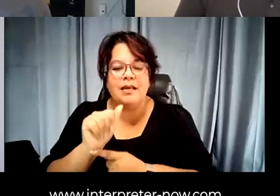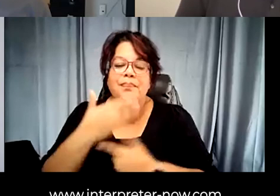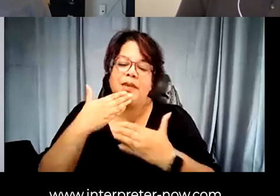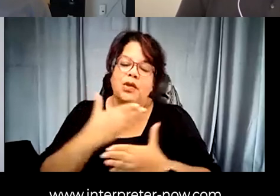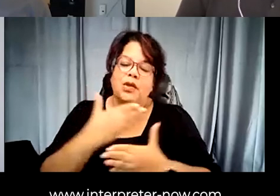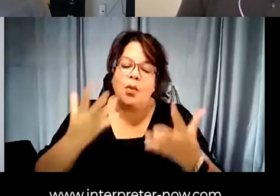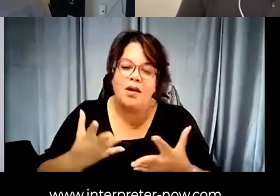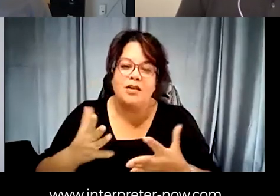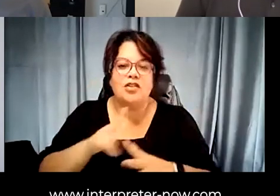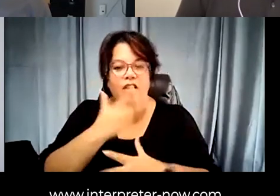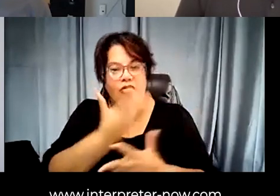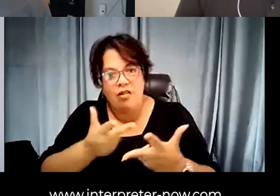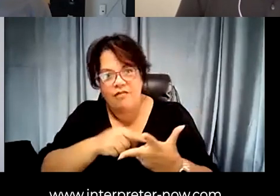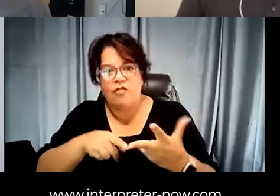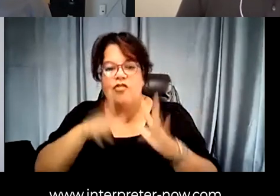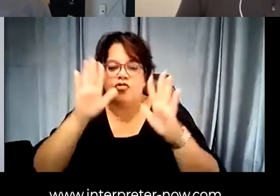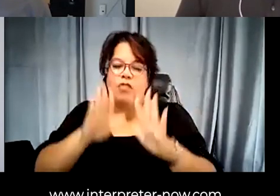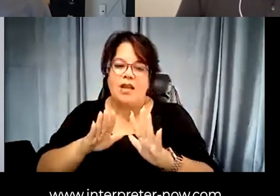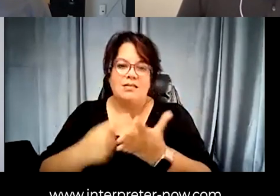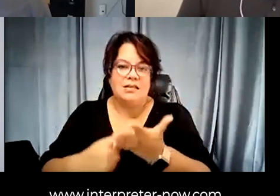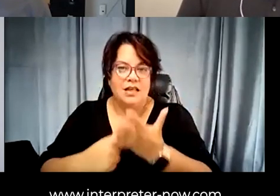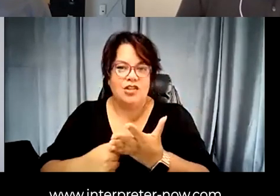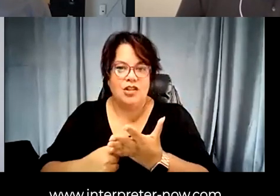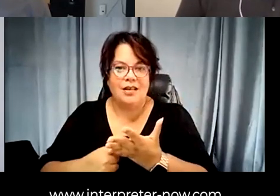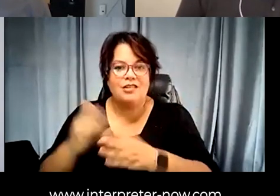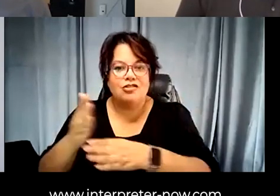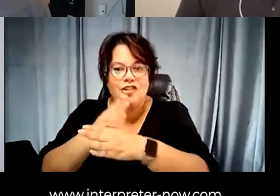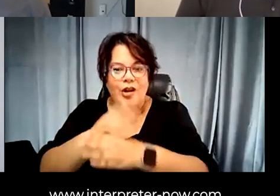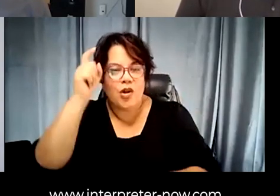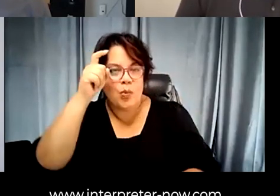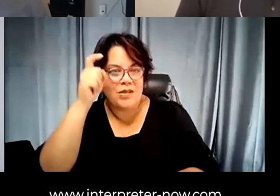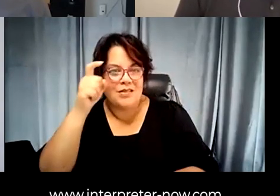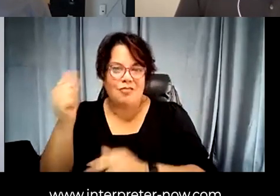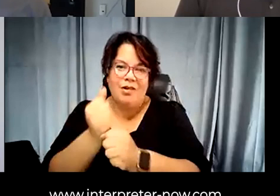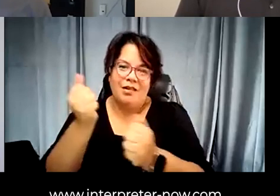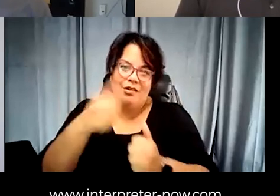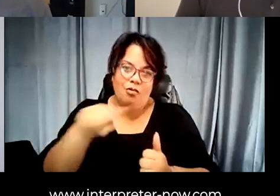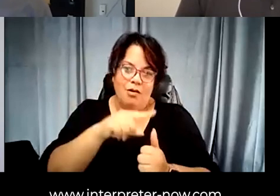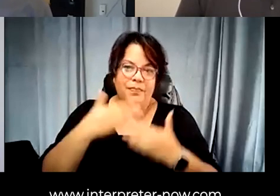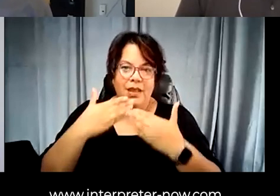great discussion and sharing the wisdom that you have today. Really appreciate you.